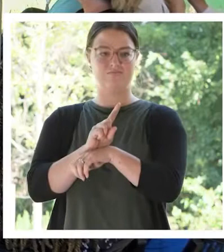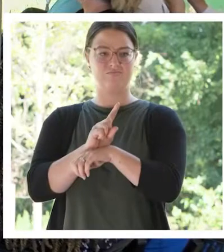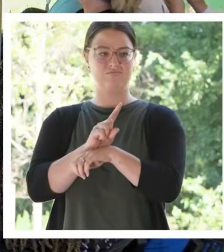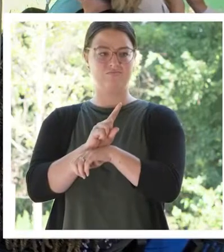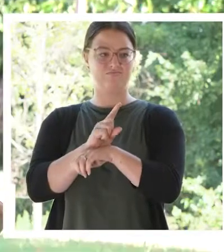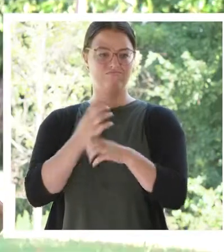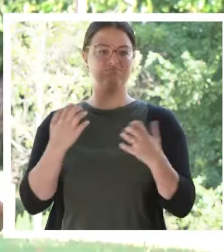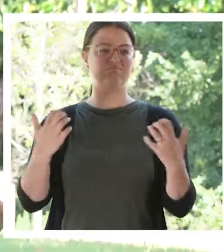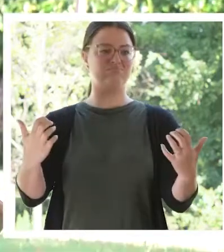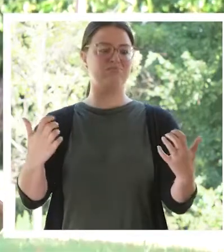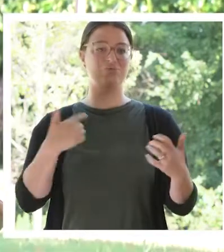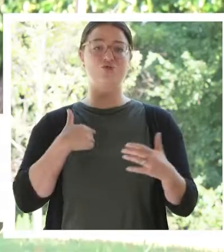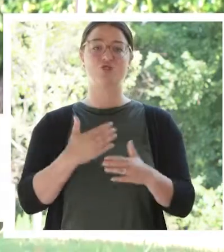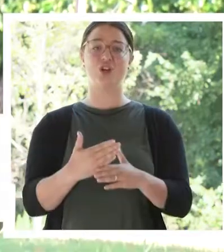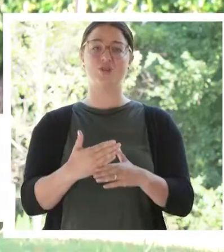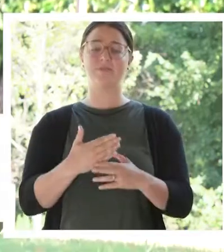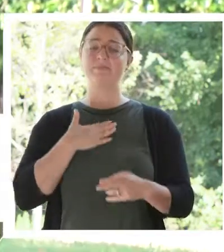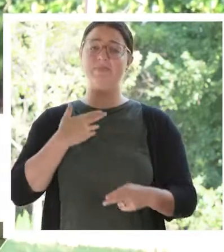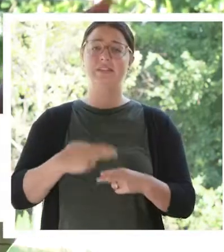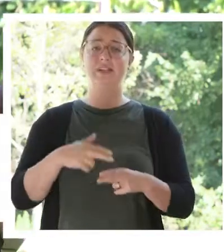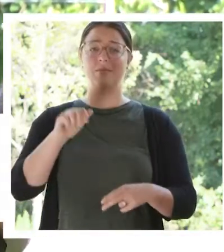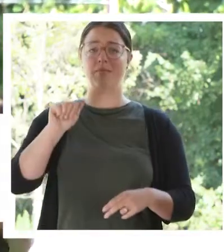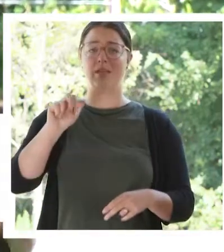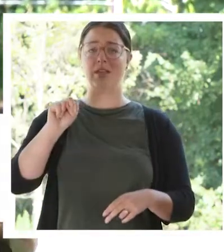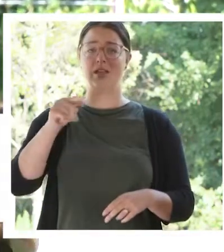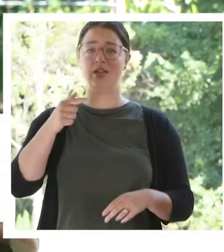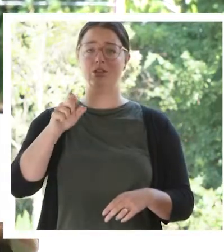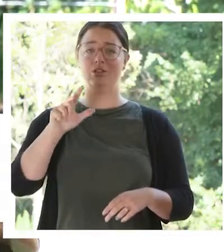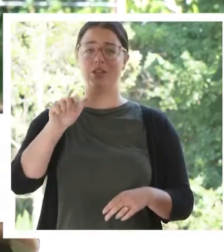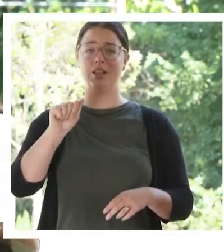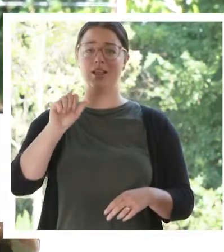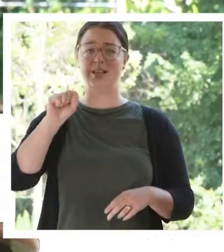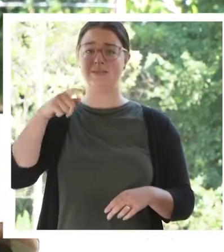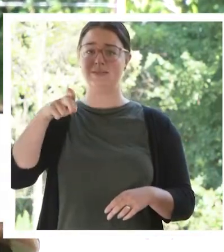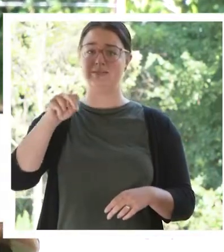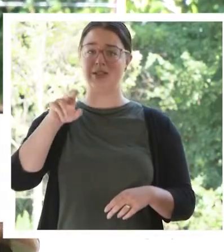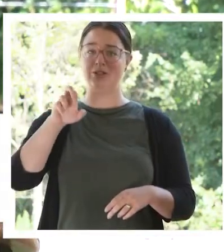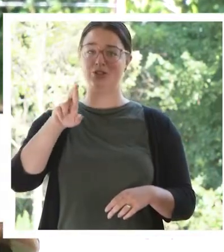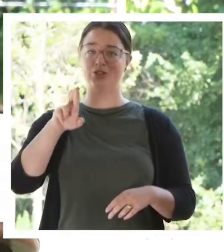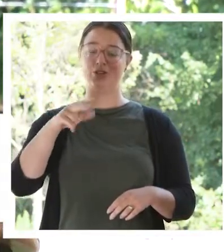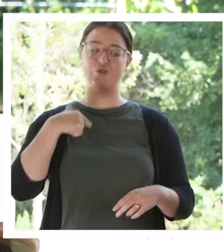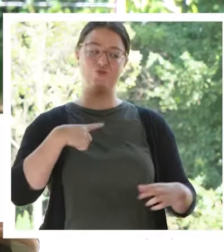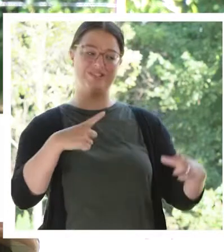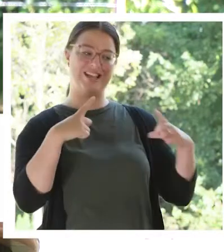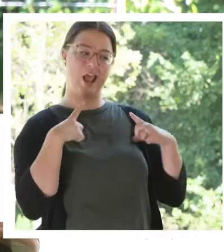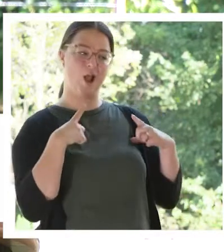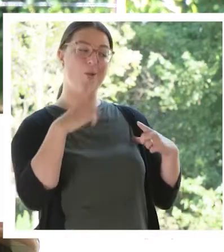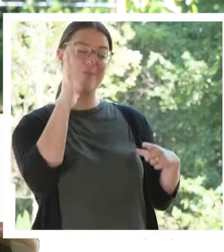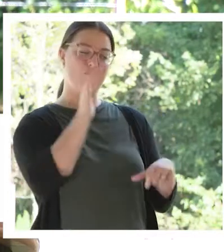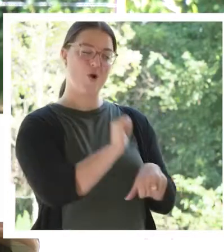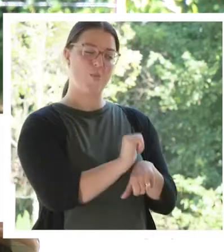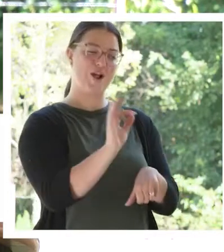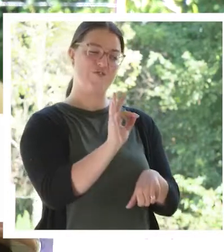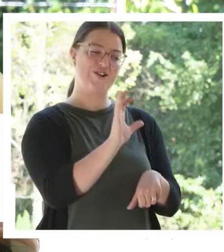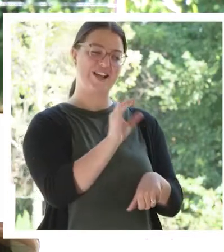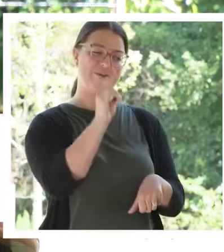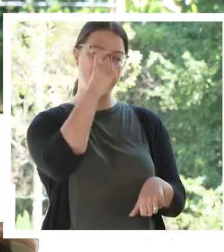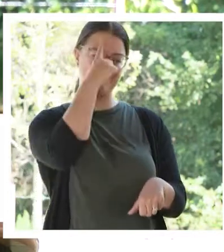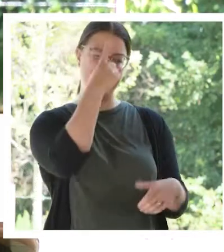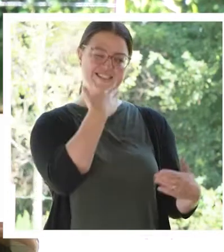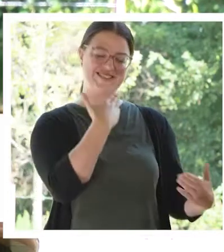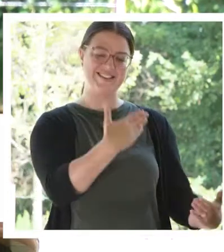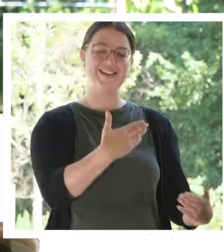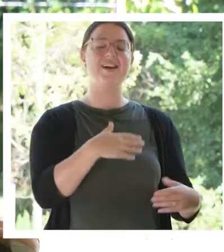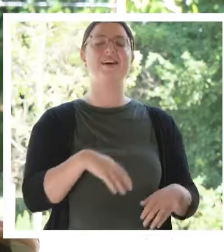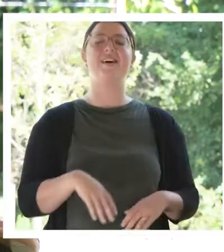to share. I'm Angela Spencer, retiree of Frederick County Government. Thank you so very much. But also most